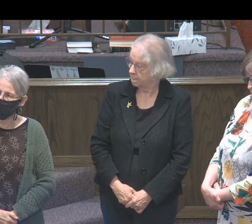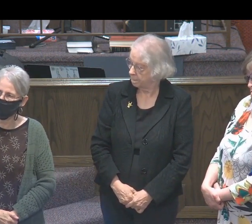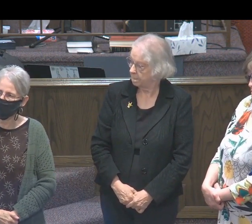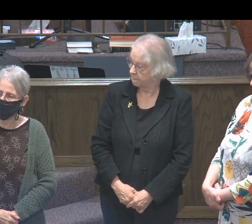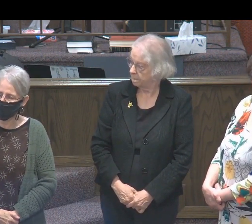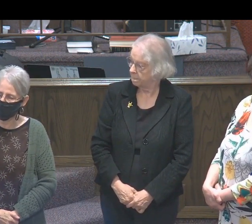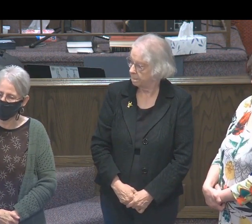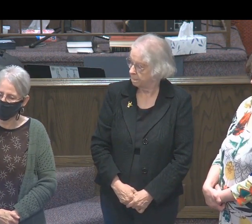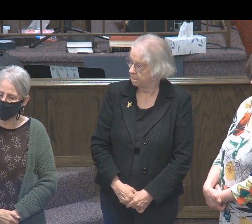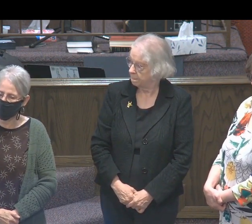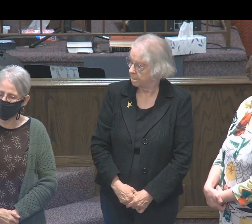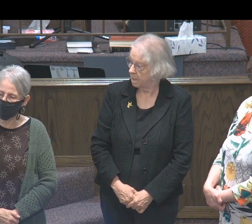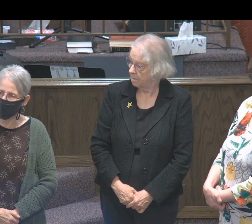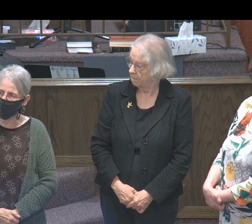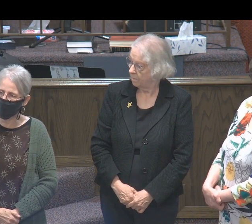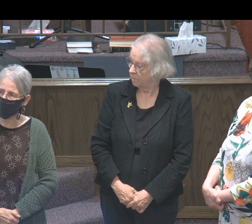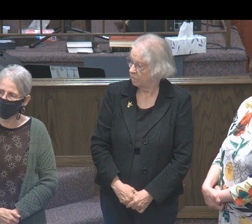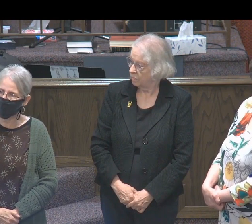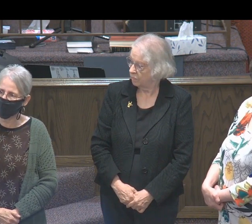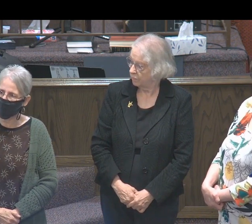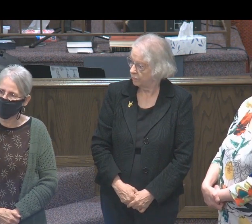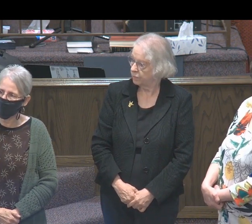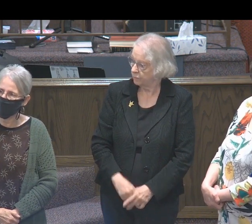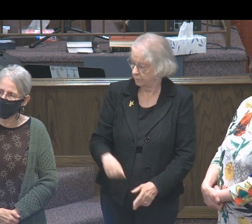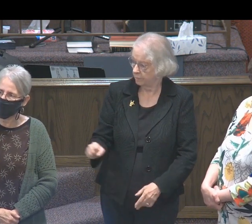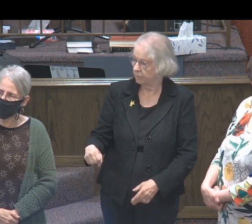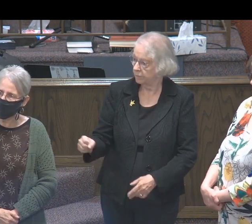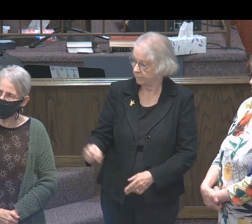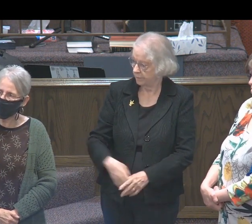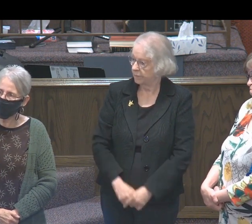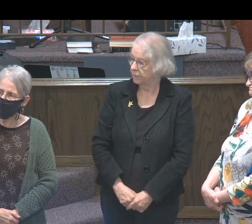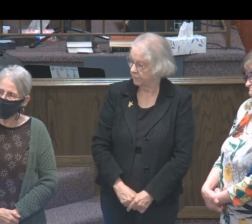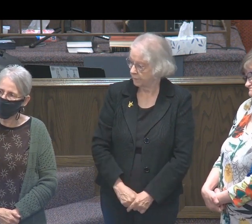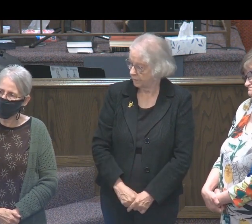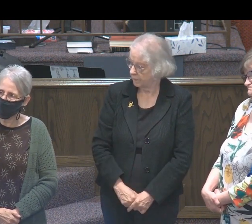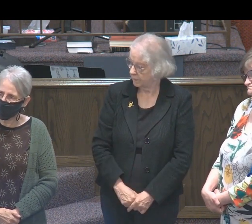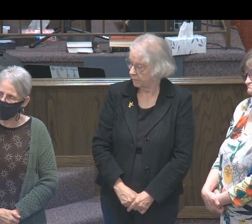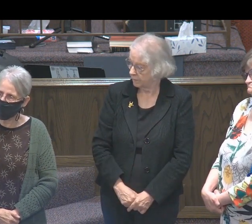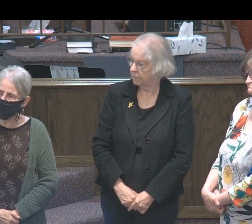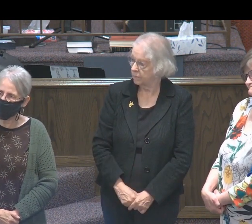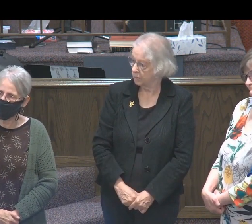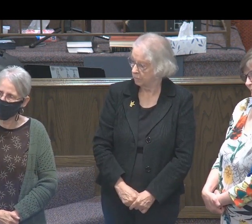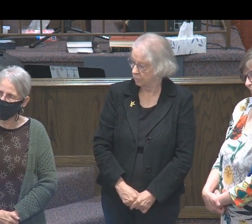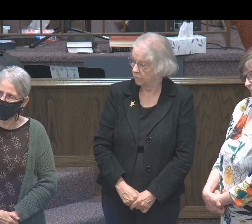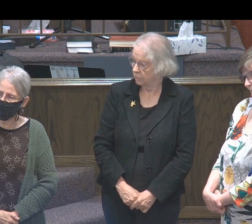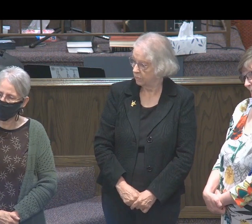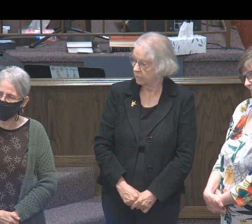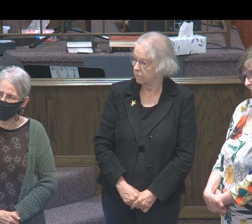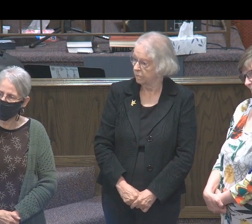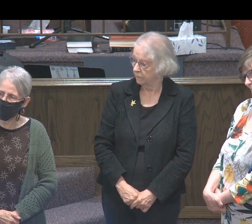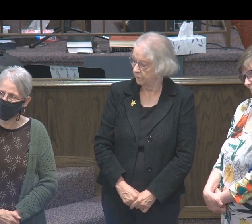So God, I pray that as we worship this morning, as we continue, as we open your word